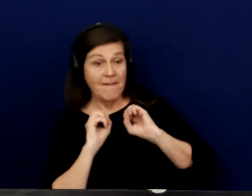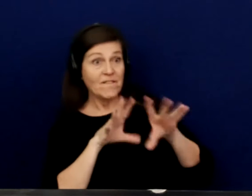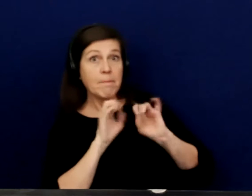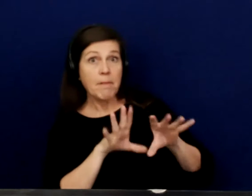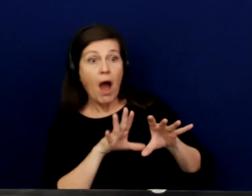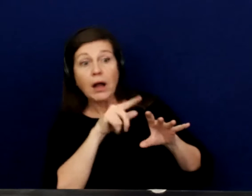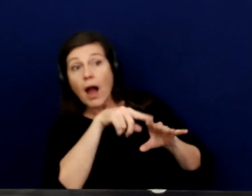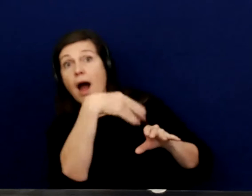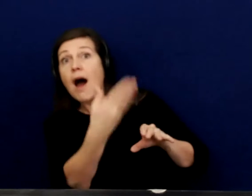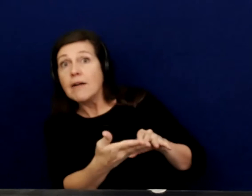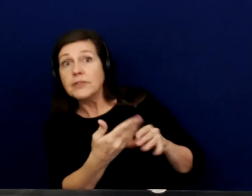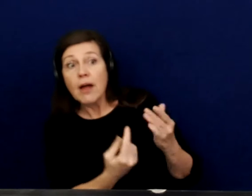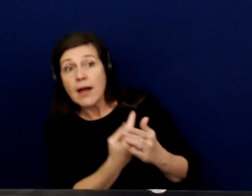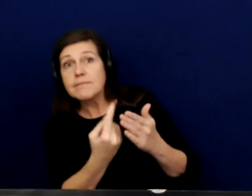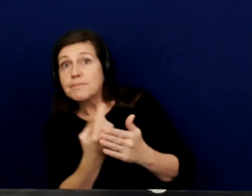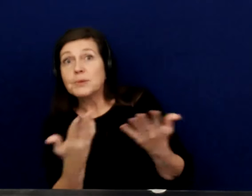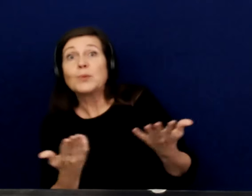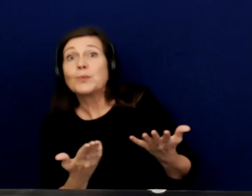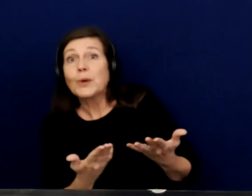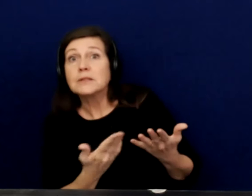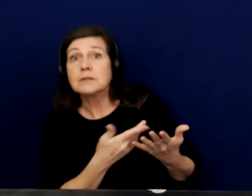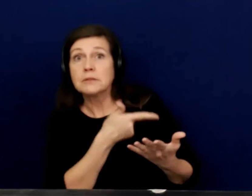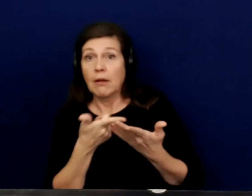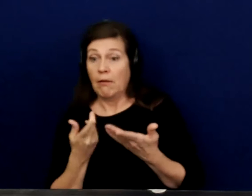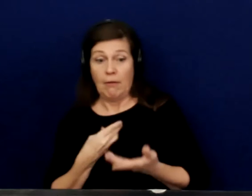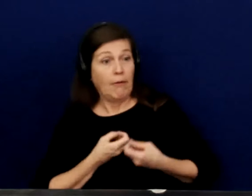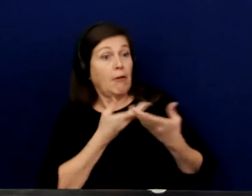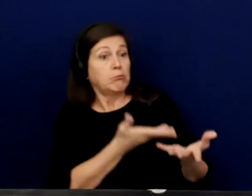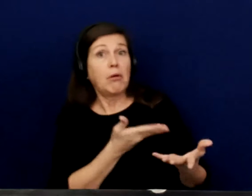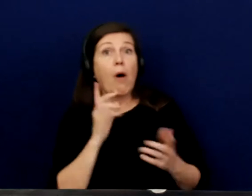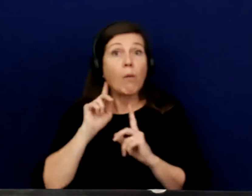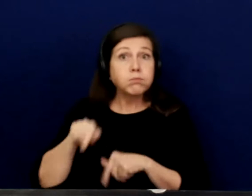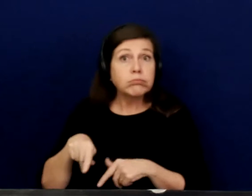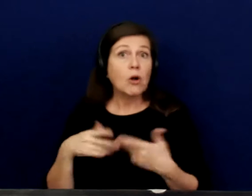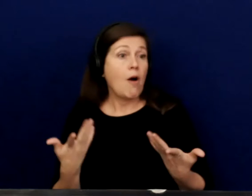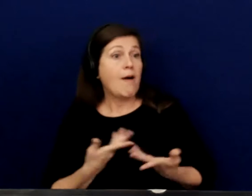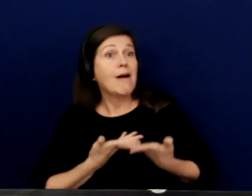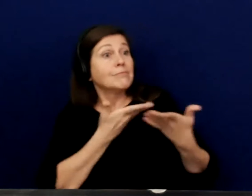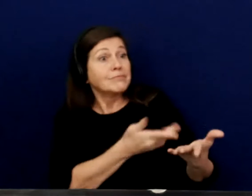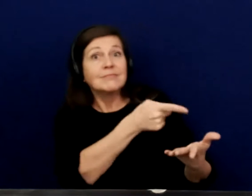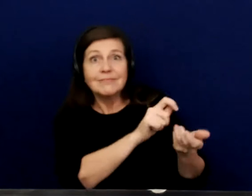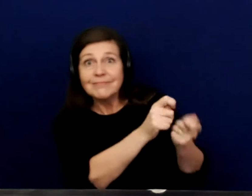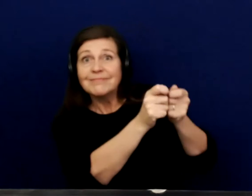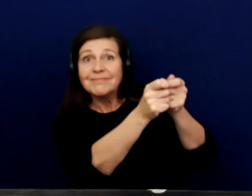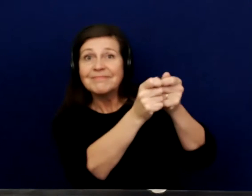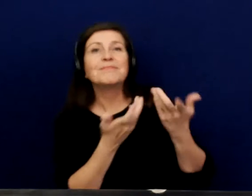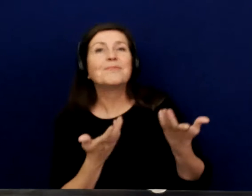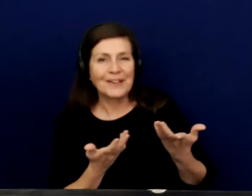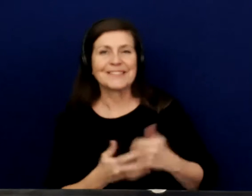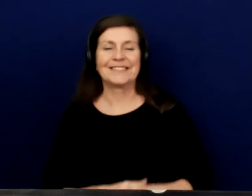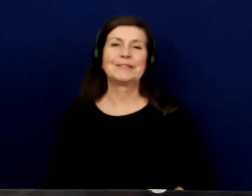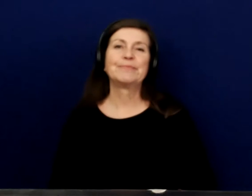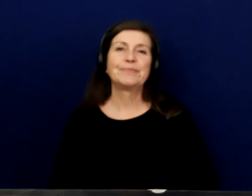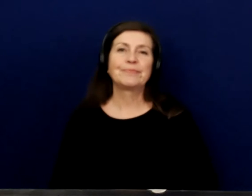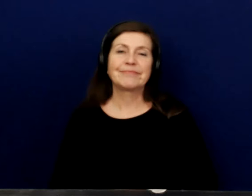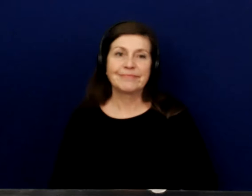they, what did they do with this feedback. So better information from all sides, really. So everyone has a